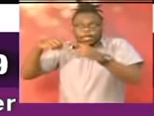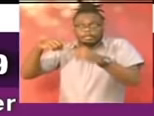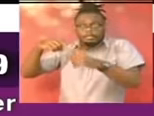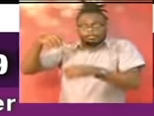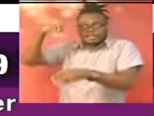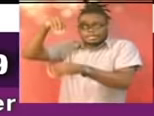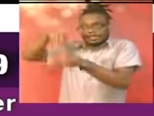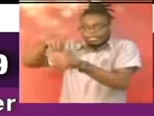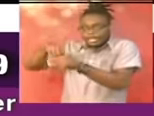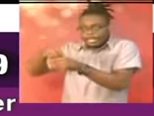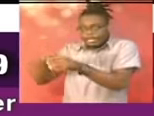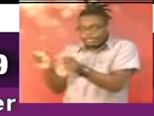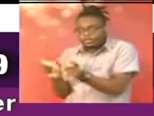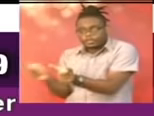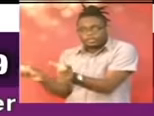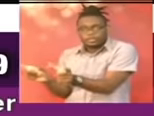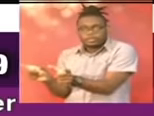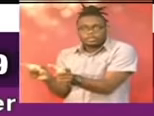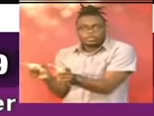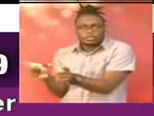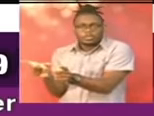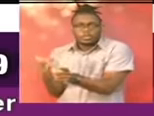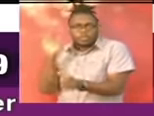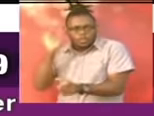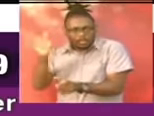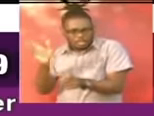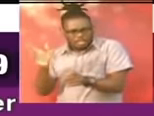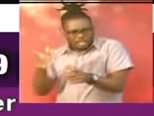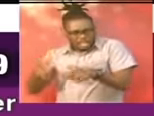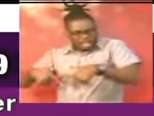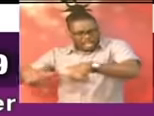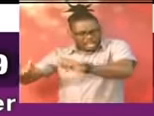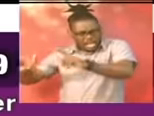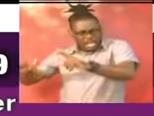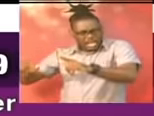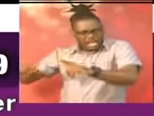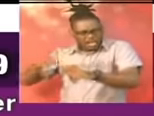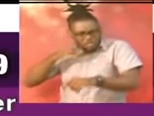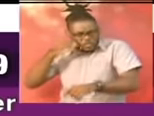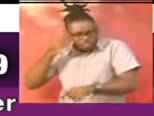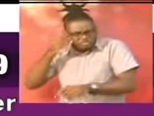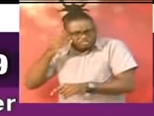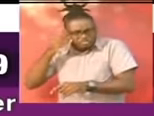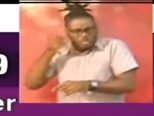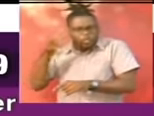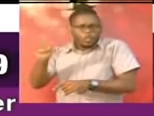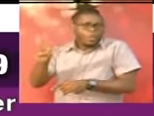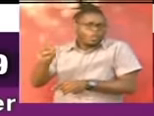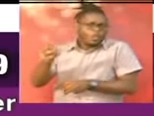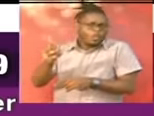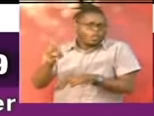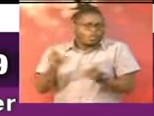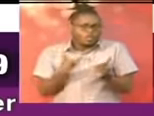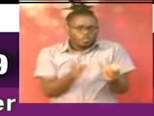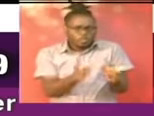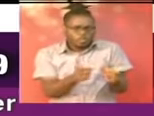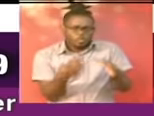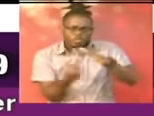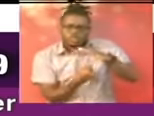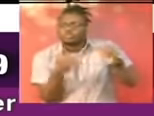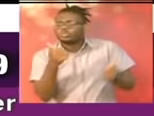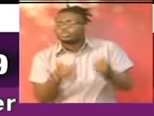go home, or will they have to continue and complete their 14-day quarantine? And what about